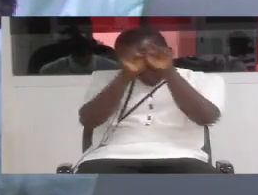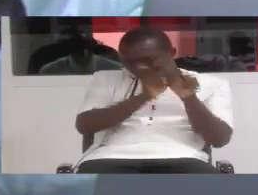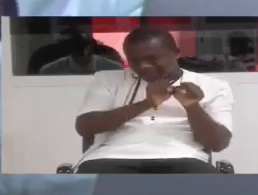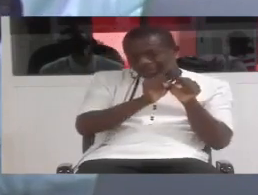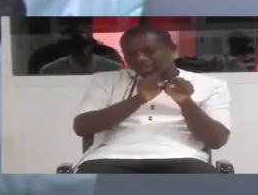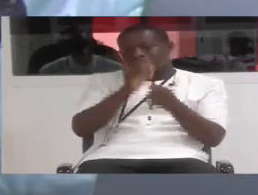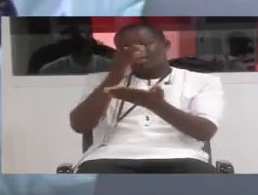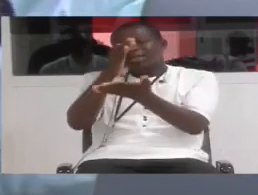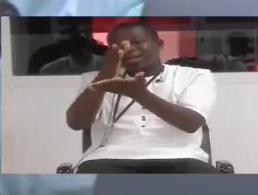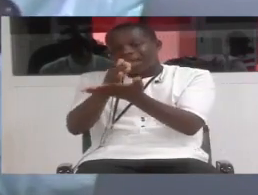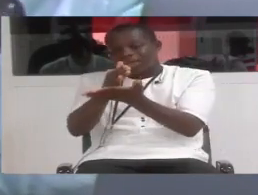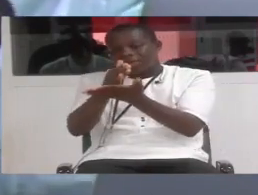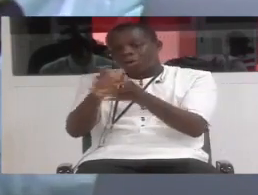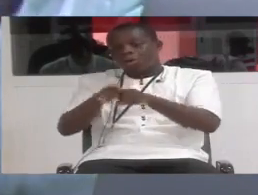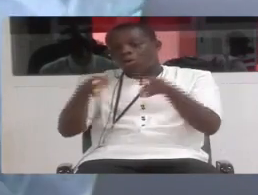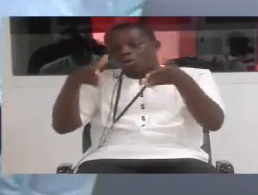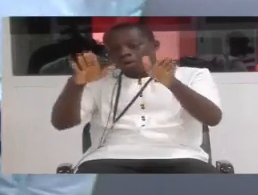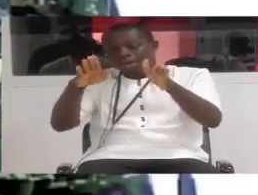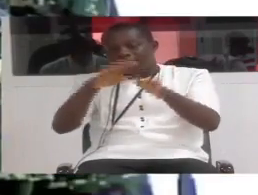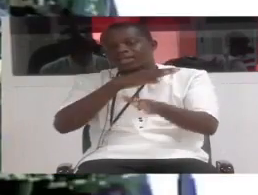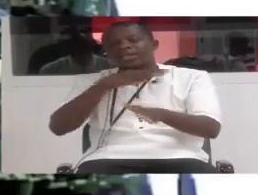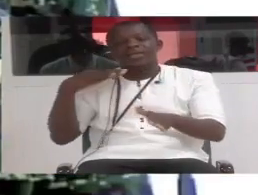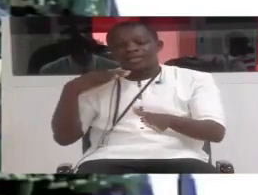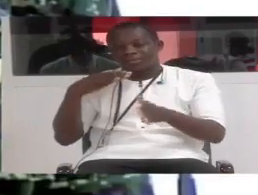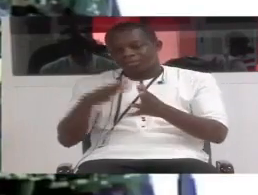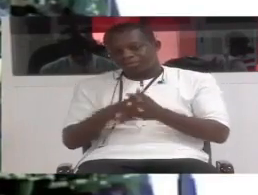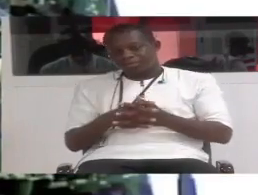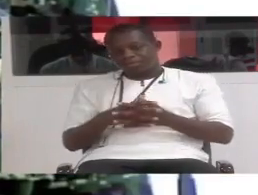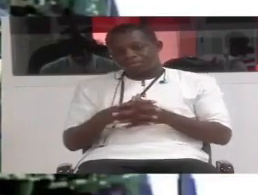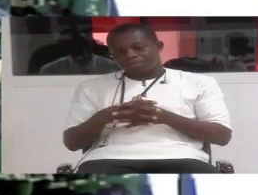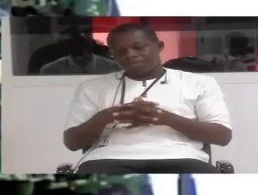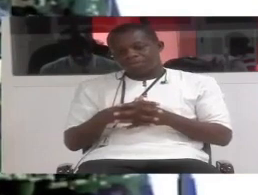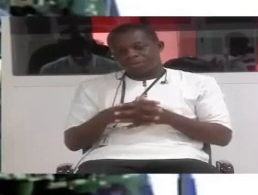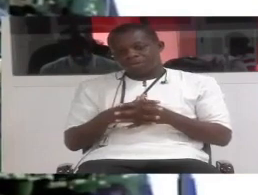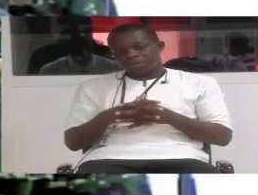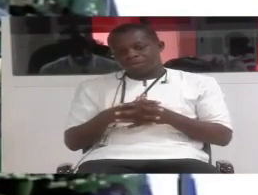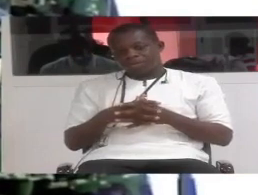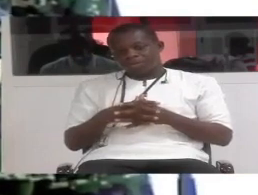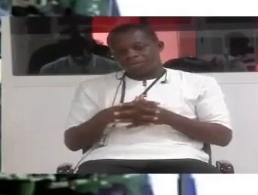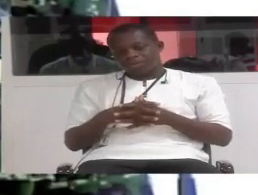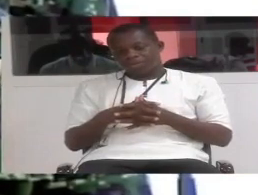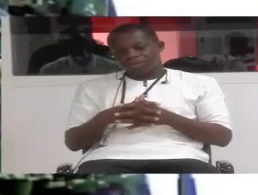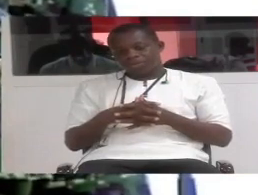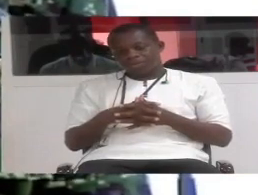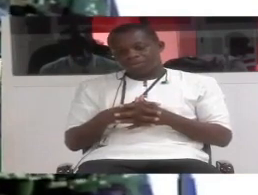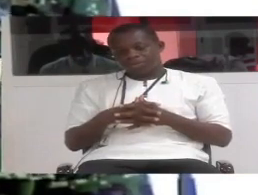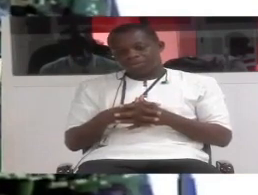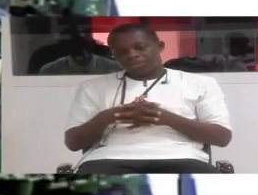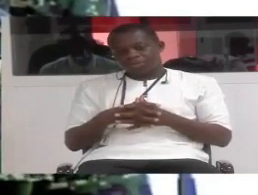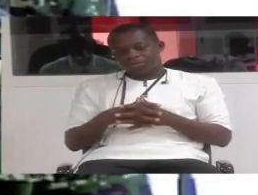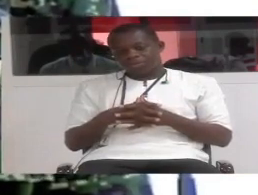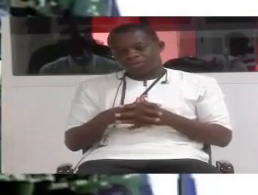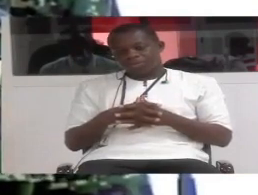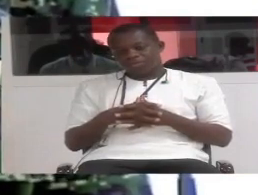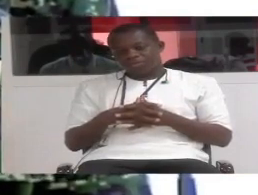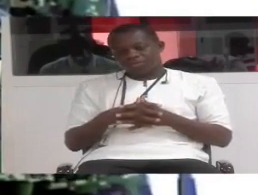the fact or the manner of their execution? Ndax lolu tam melul ni ñi nga xamne reey ngeen